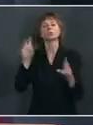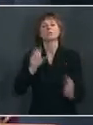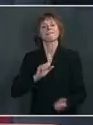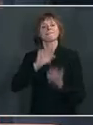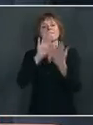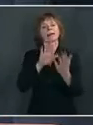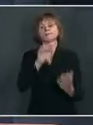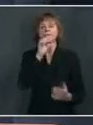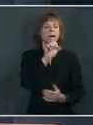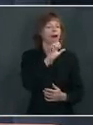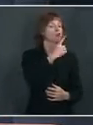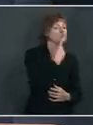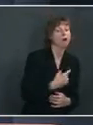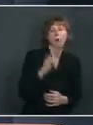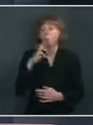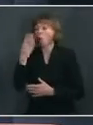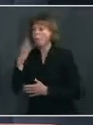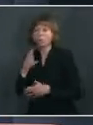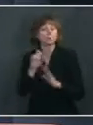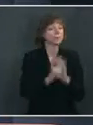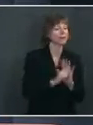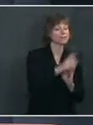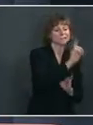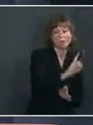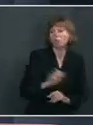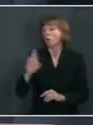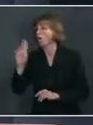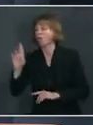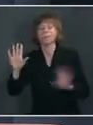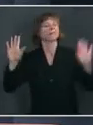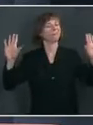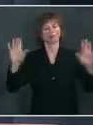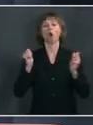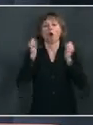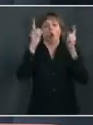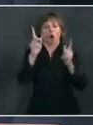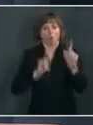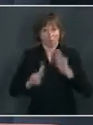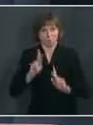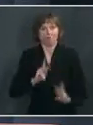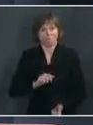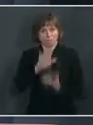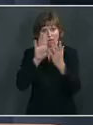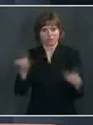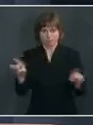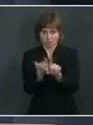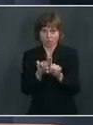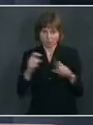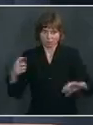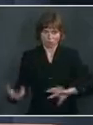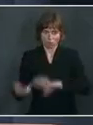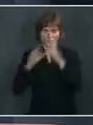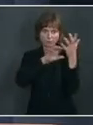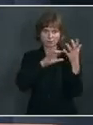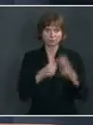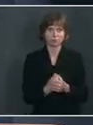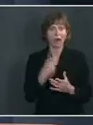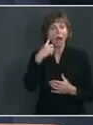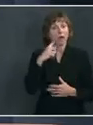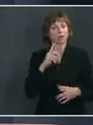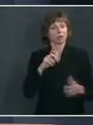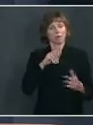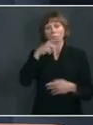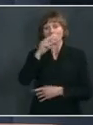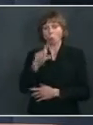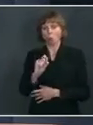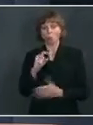aren't just hitting Democrats or Republicans, but are crises that we are all facing. And I think the polls will tell you that people are responding to